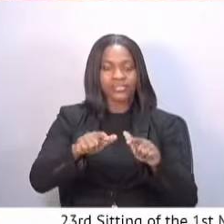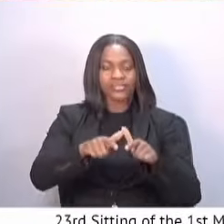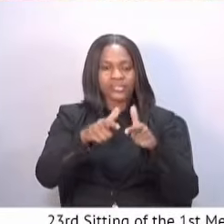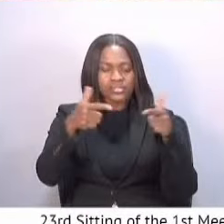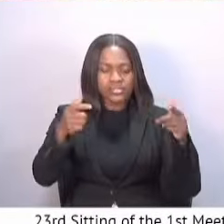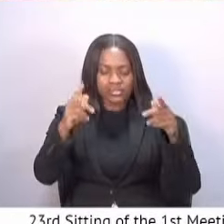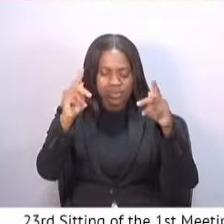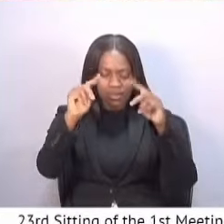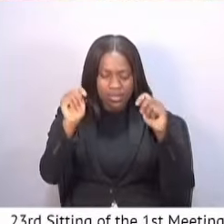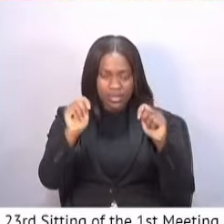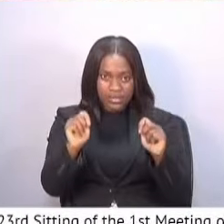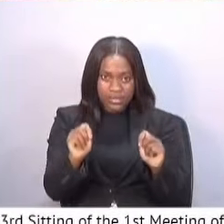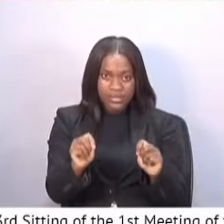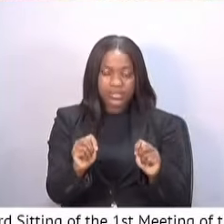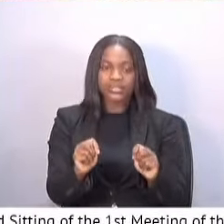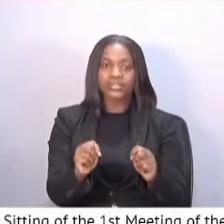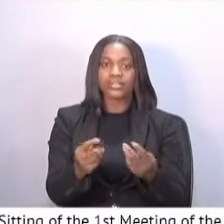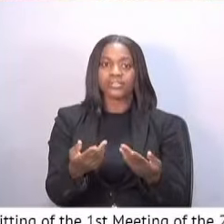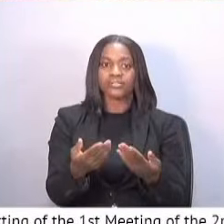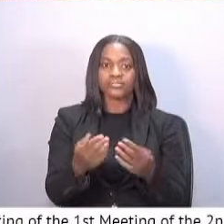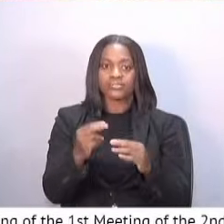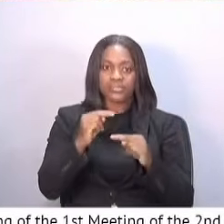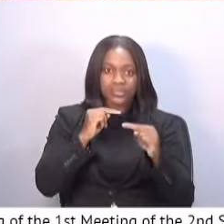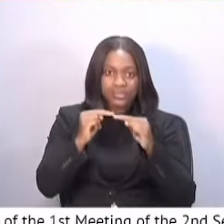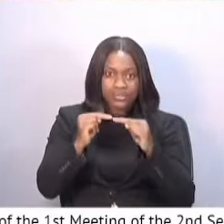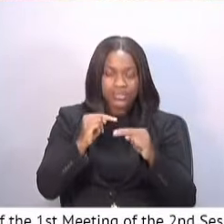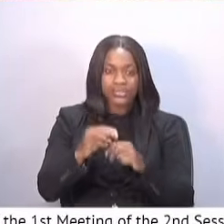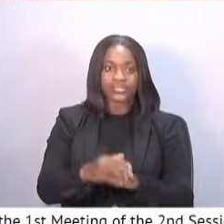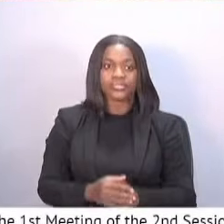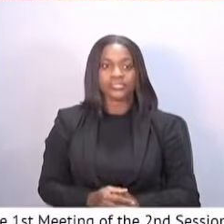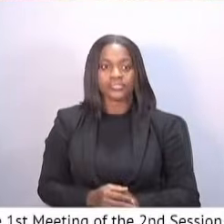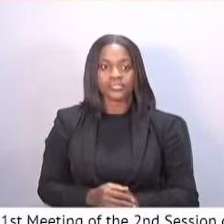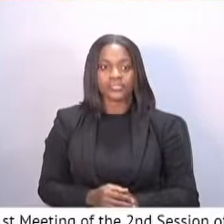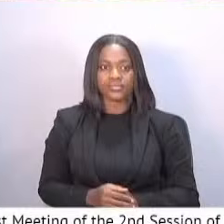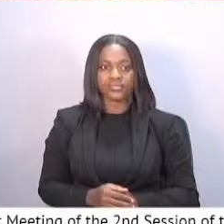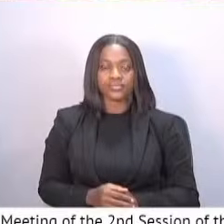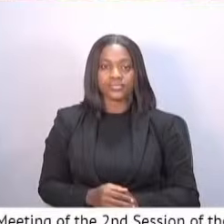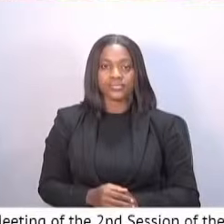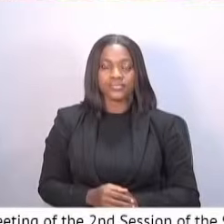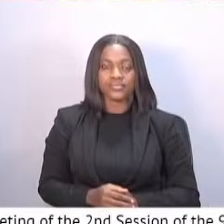general technical negotiations of tax.